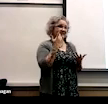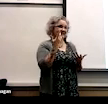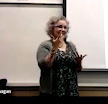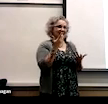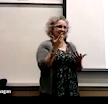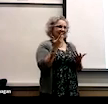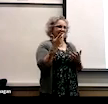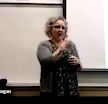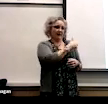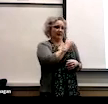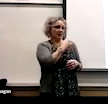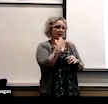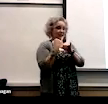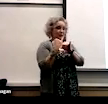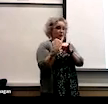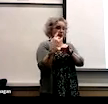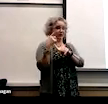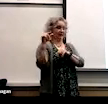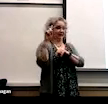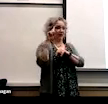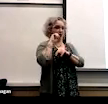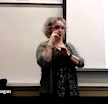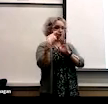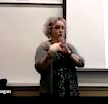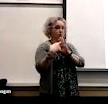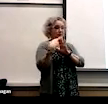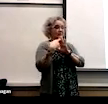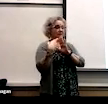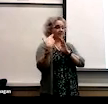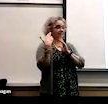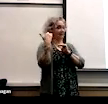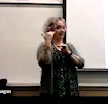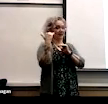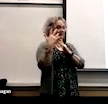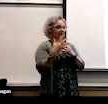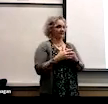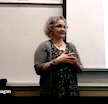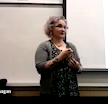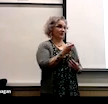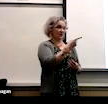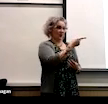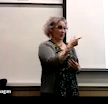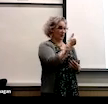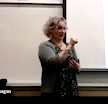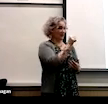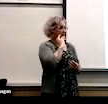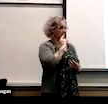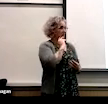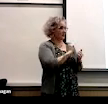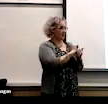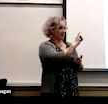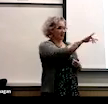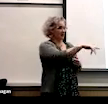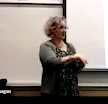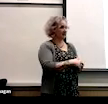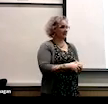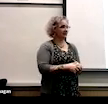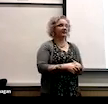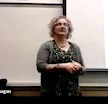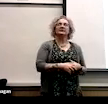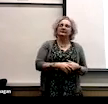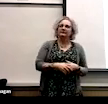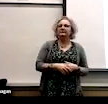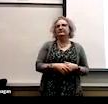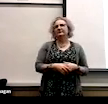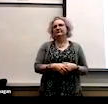policies? I suspect the answer is no. Well, we actually have been successful with some things, not with all. So this is, my part-time job,